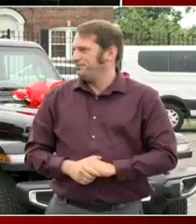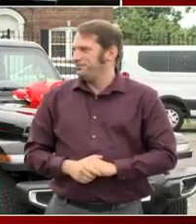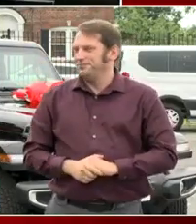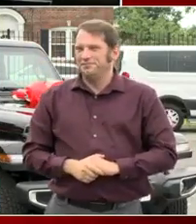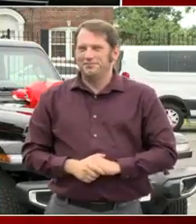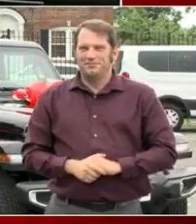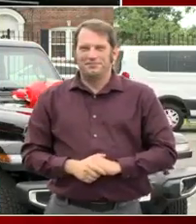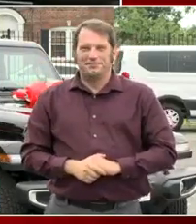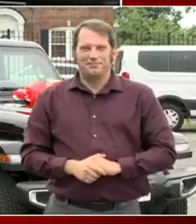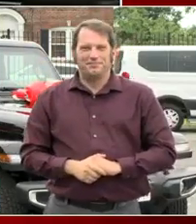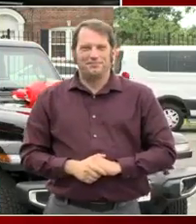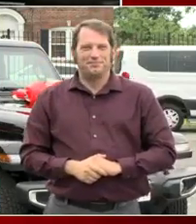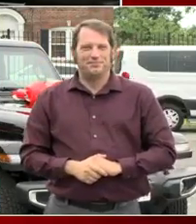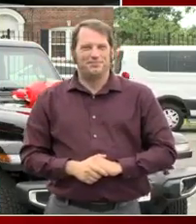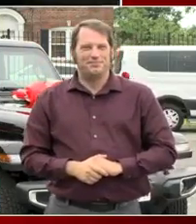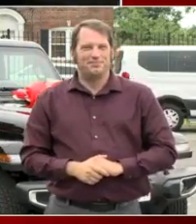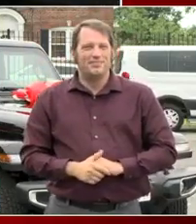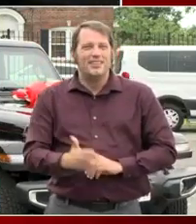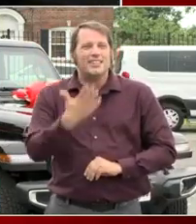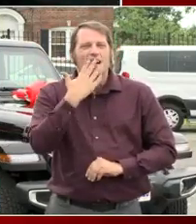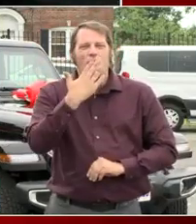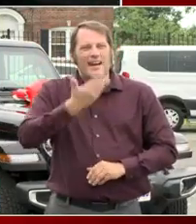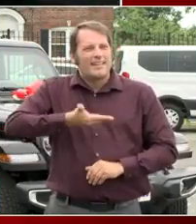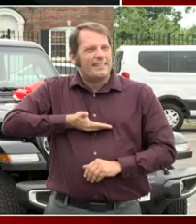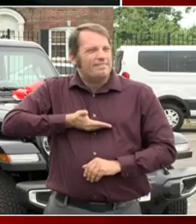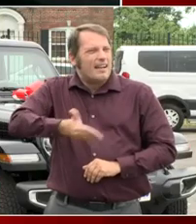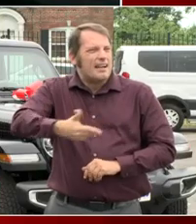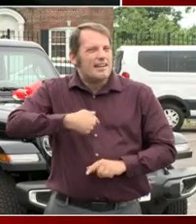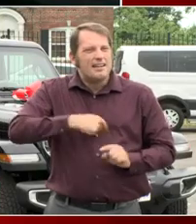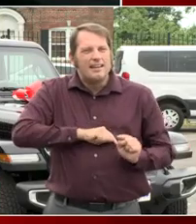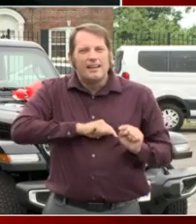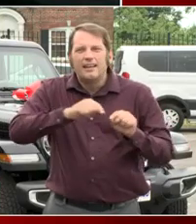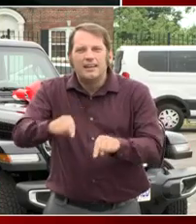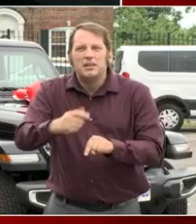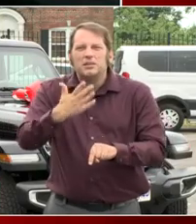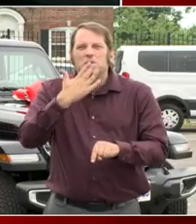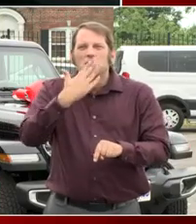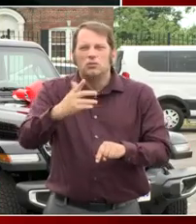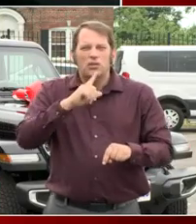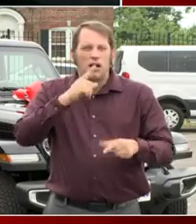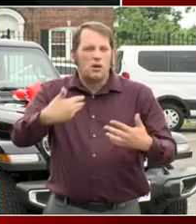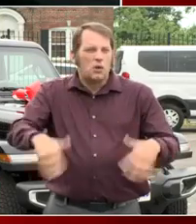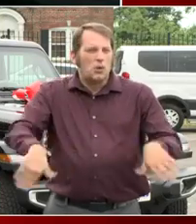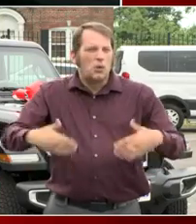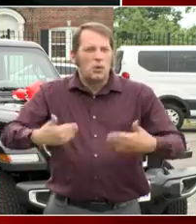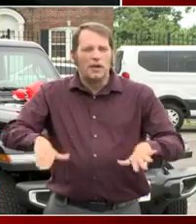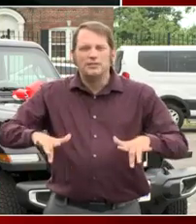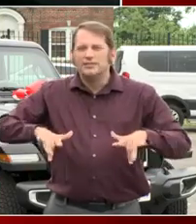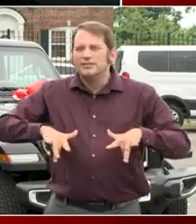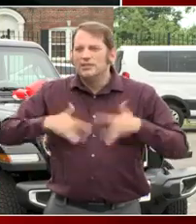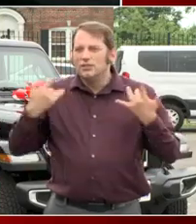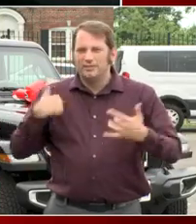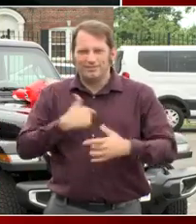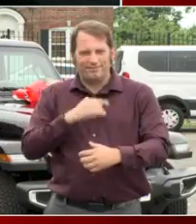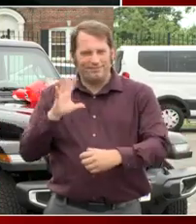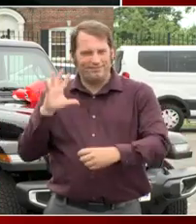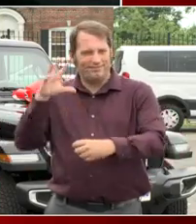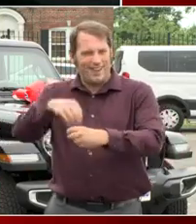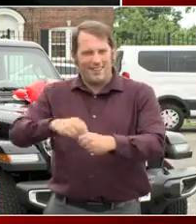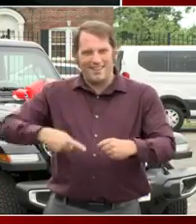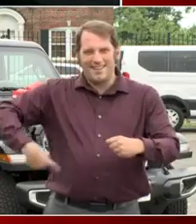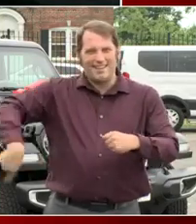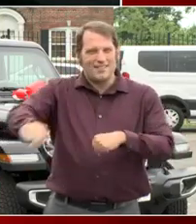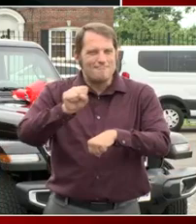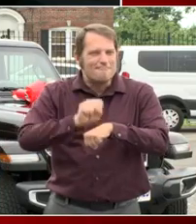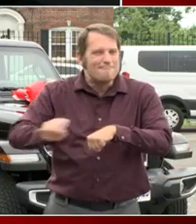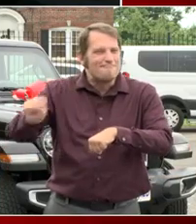Thank you so much for having us here today. We're thrilled to be part of this effort to get everyone in D.C. vaccinated. At